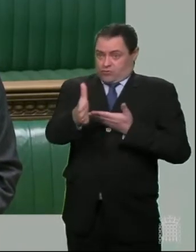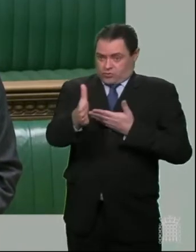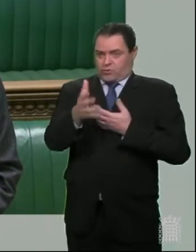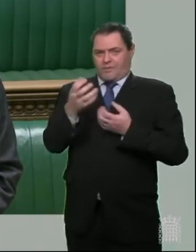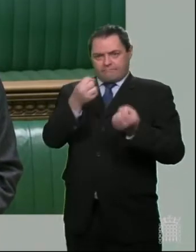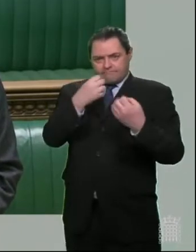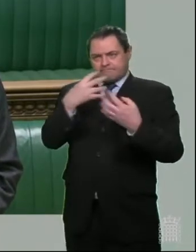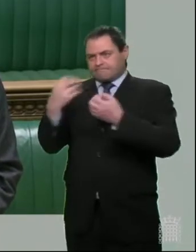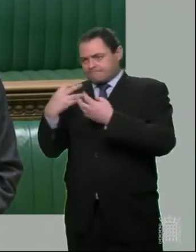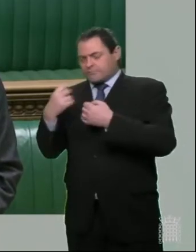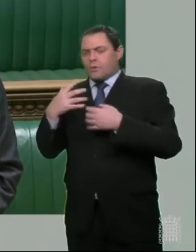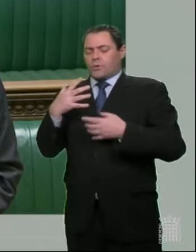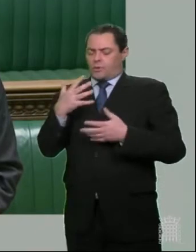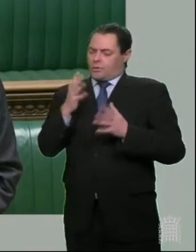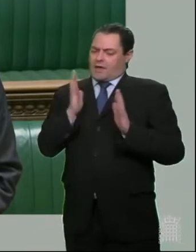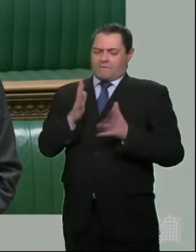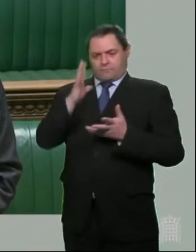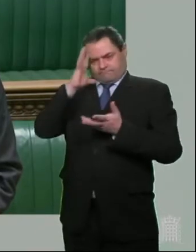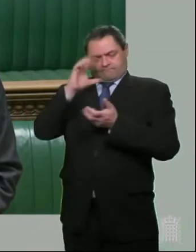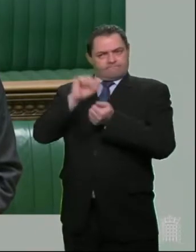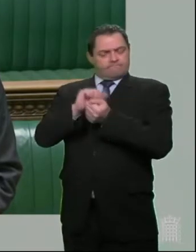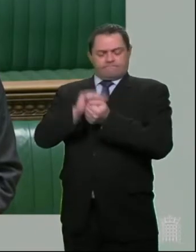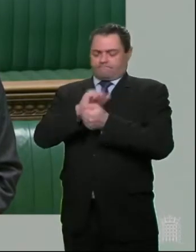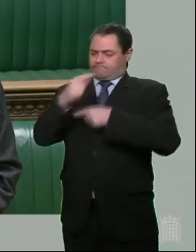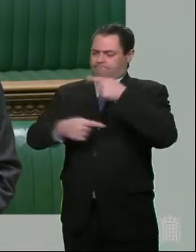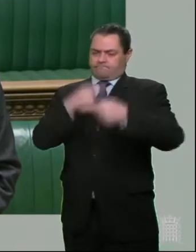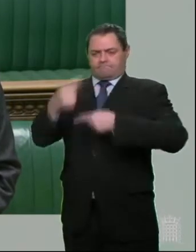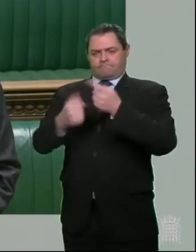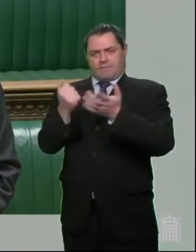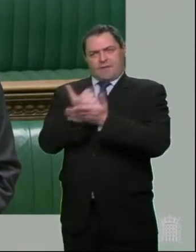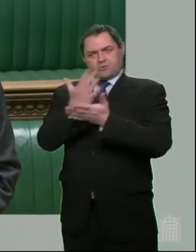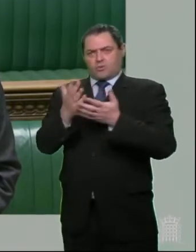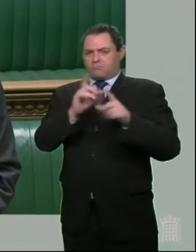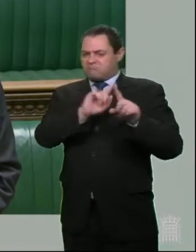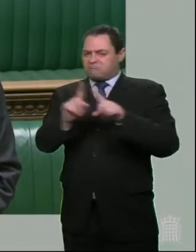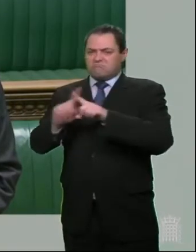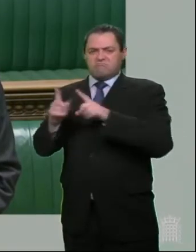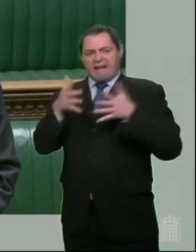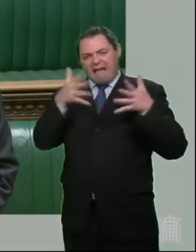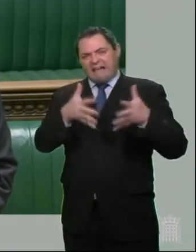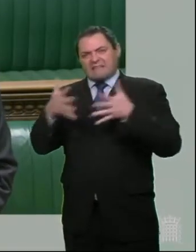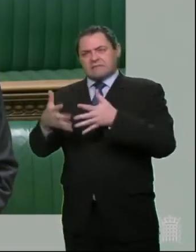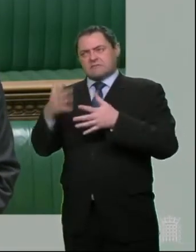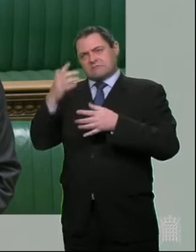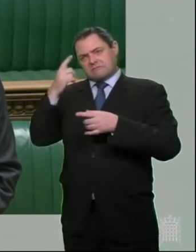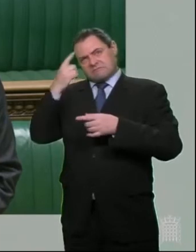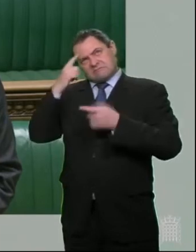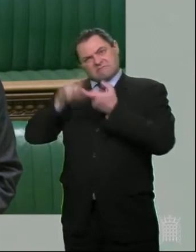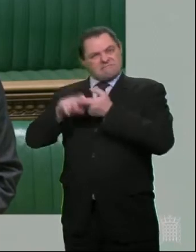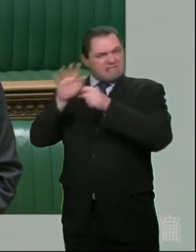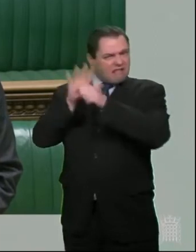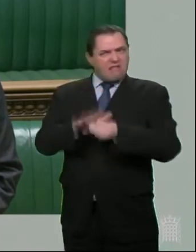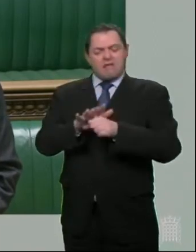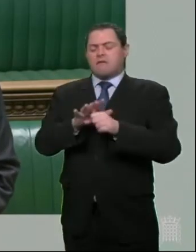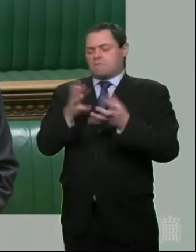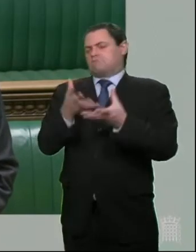all never to forget the Holocaust and to fight against all forms of hatred and prejudice wherever they're found.